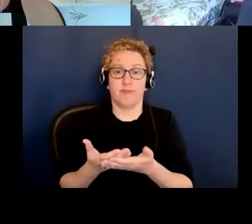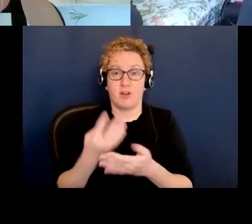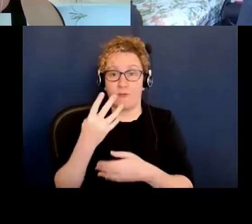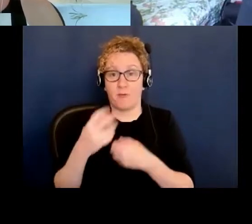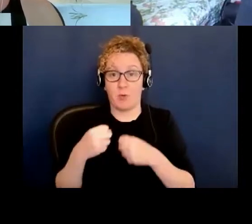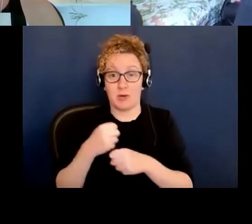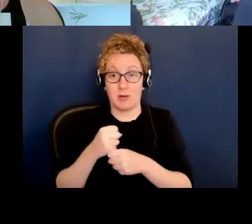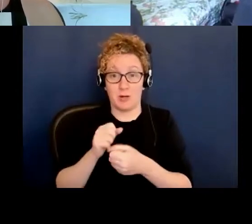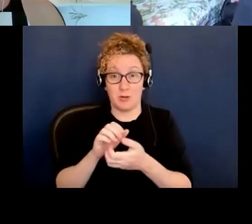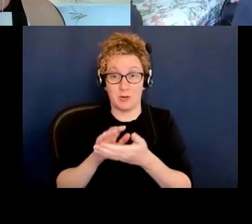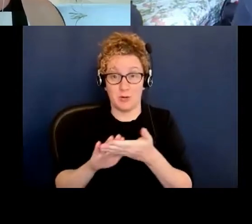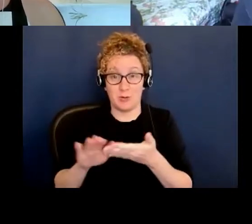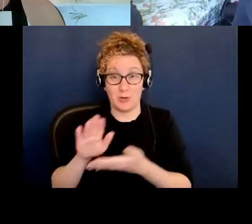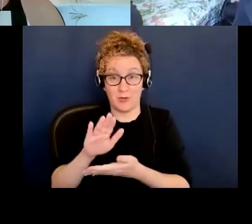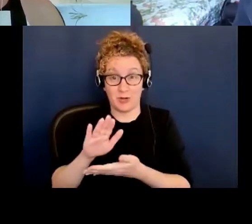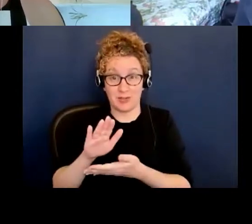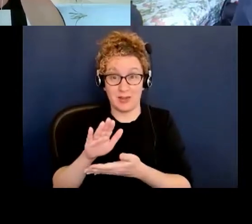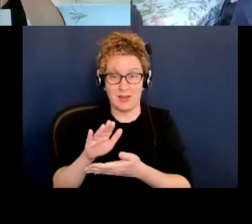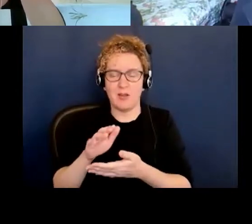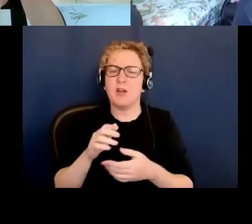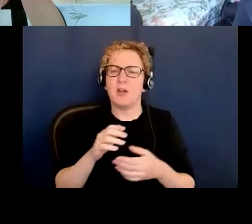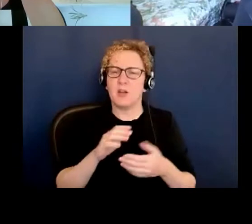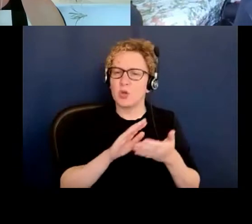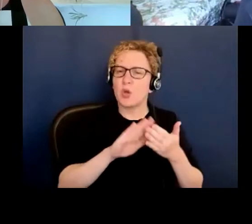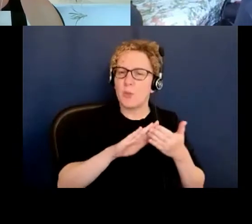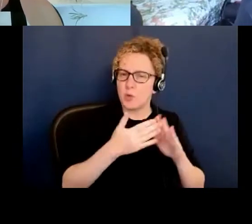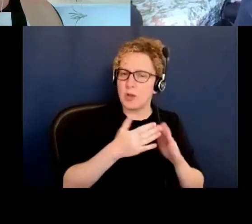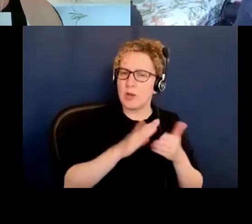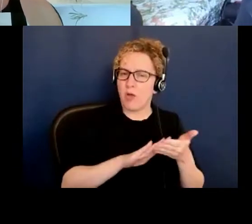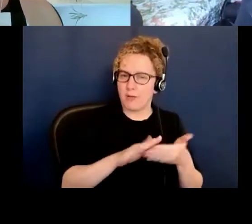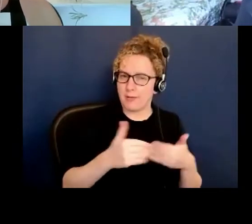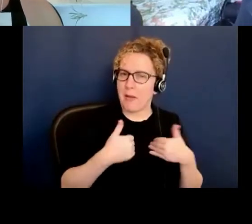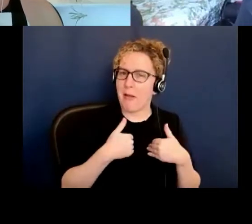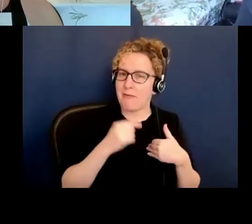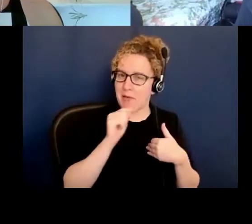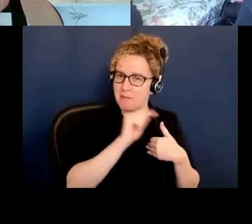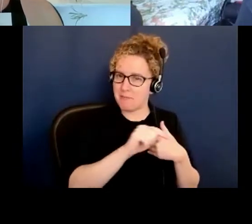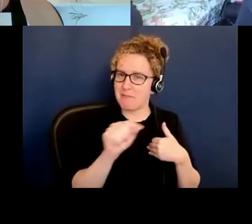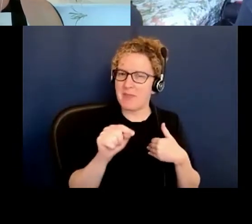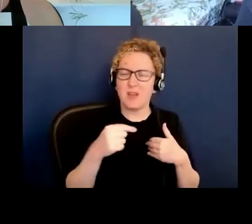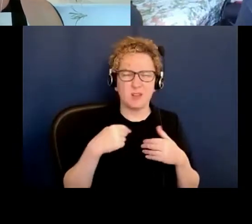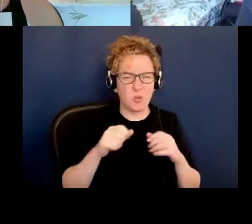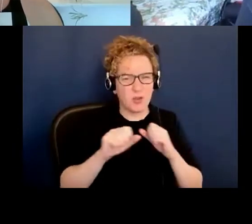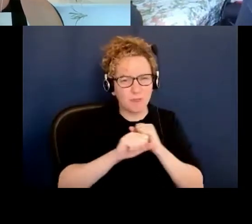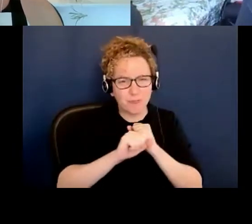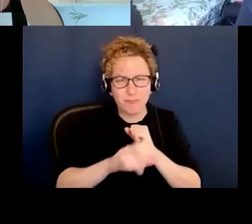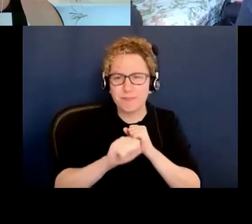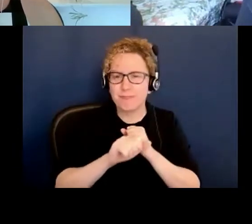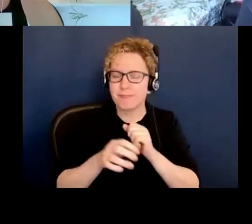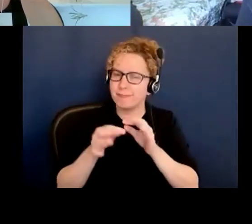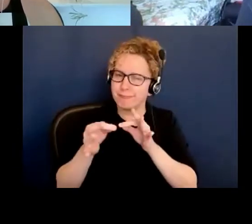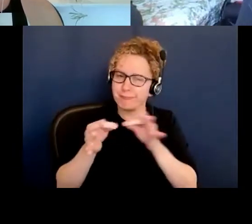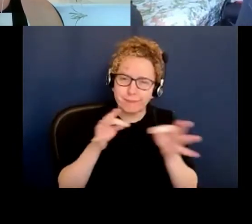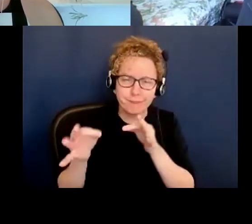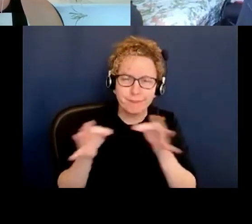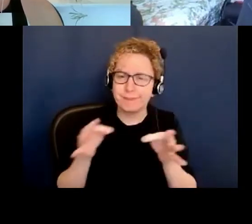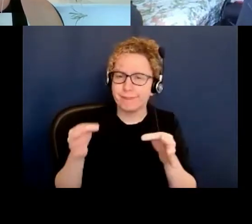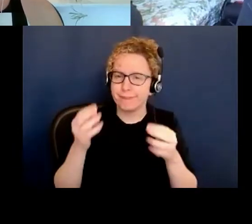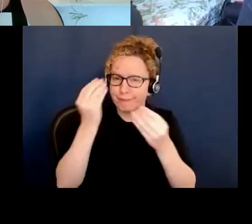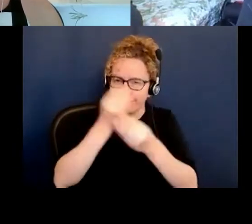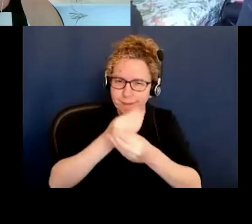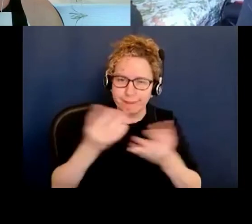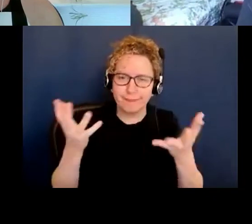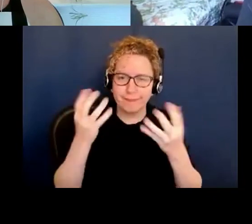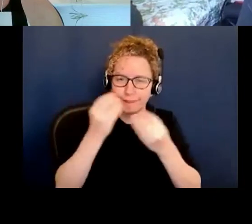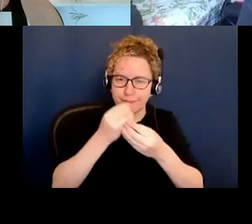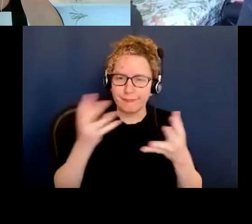participate in those programs. So those are the different focuses that we've continue to evolve and reach out to each